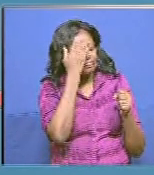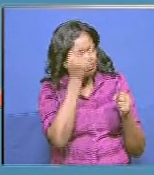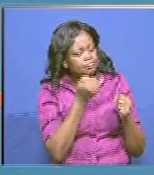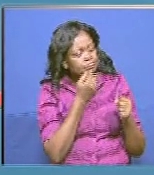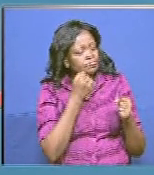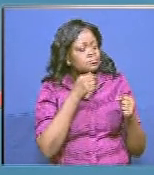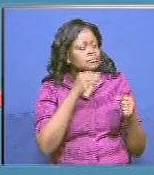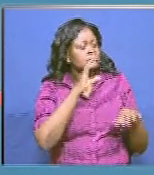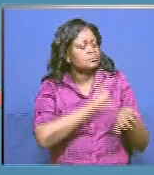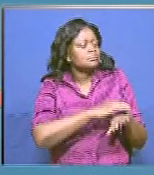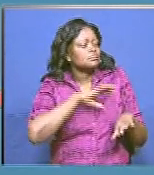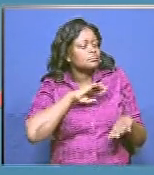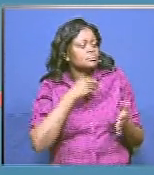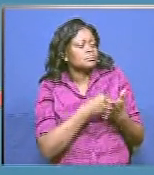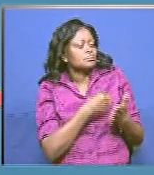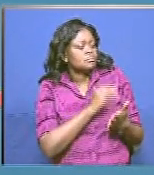income.